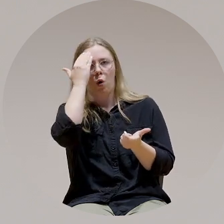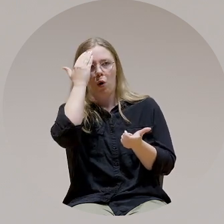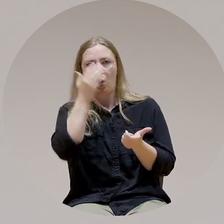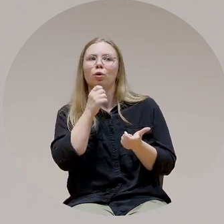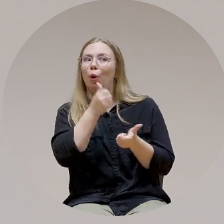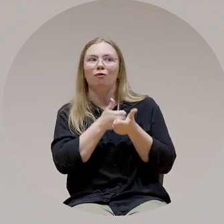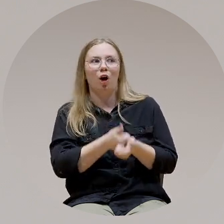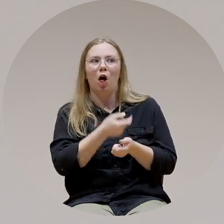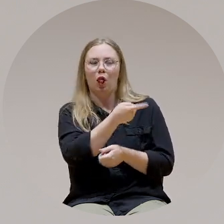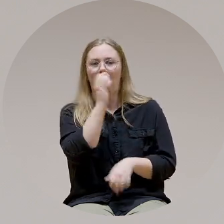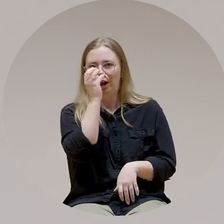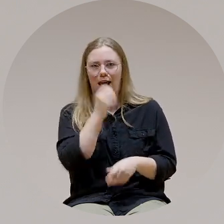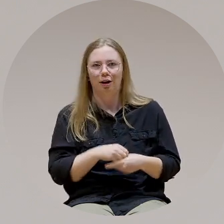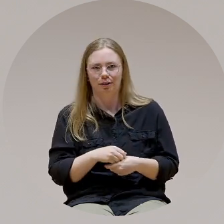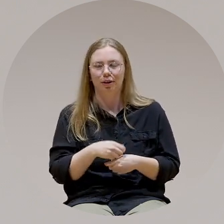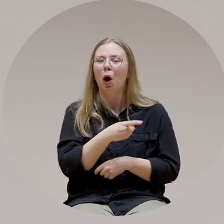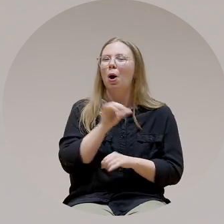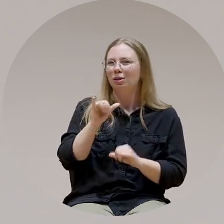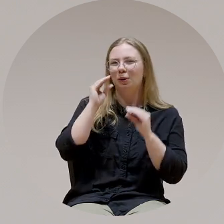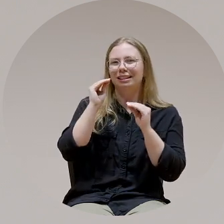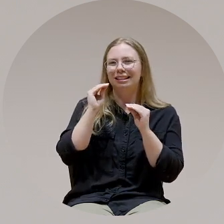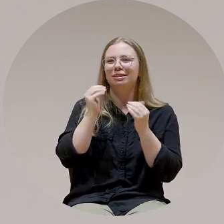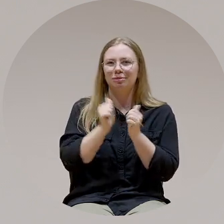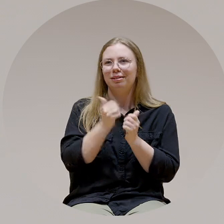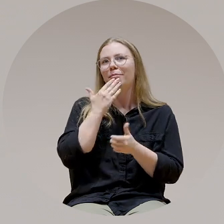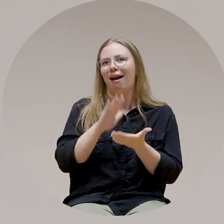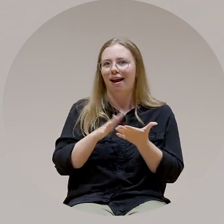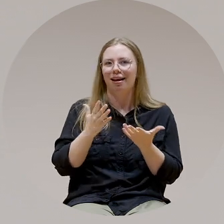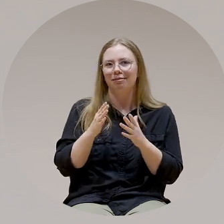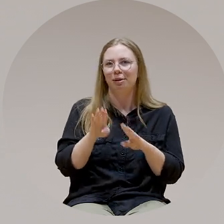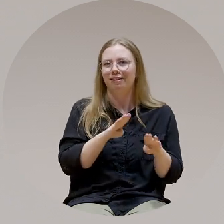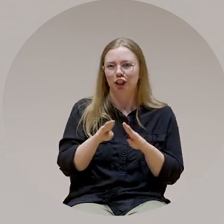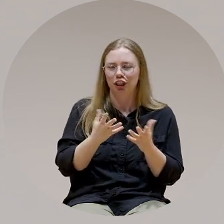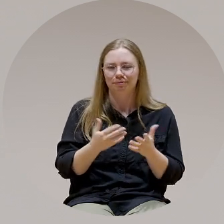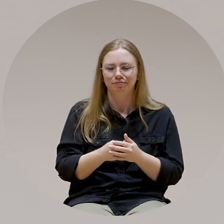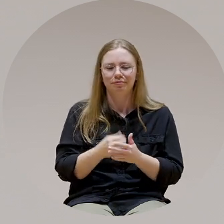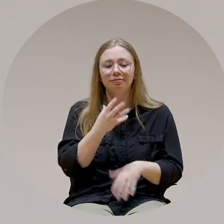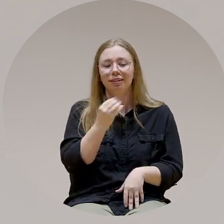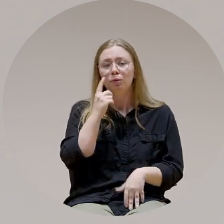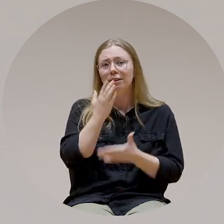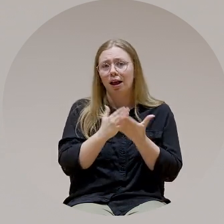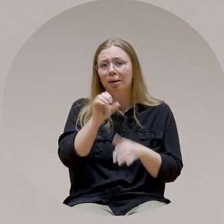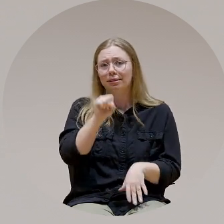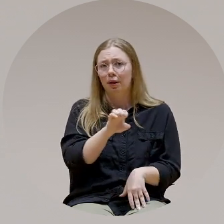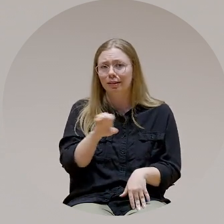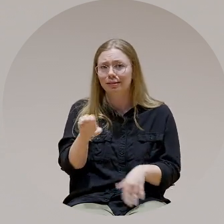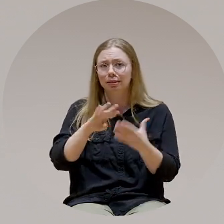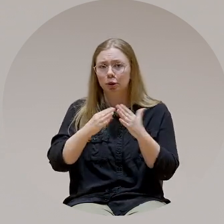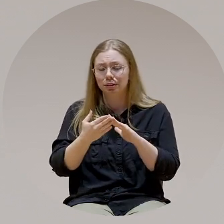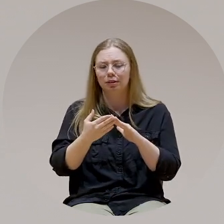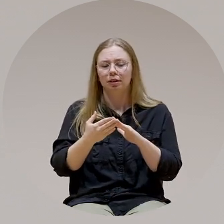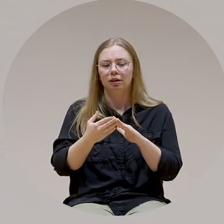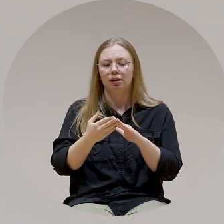doing what they're doing, right? So they teach by bad example. Yes, and I'll say for some southeastern communities, they're